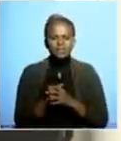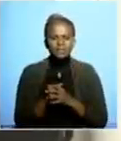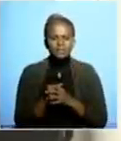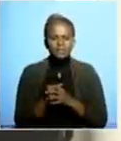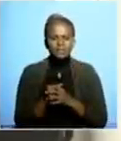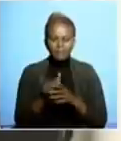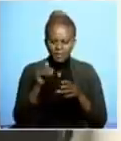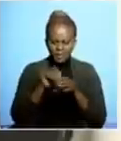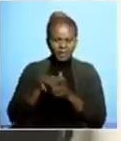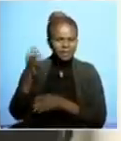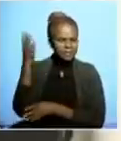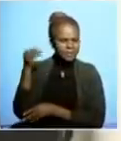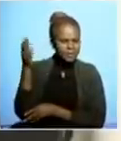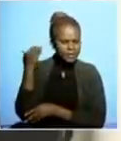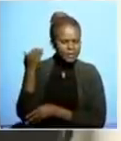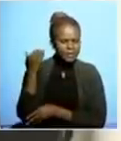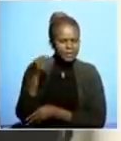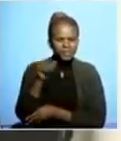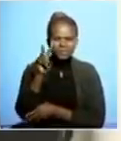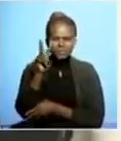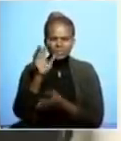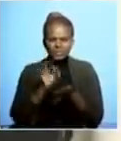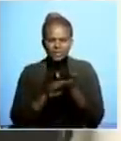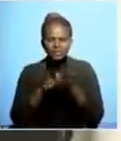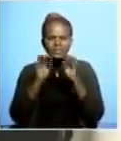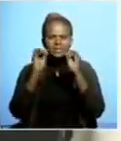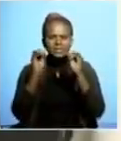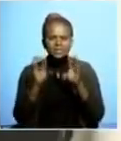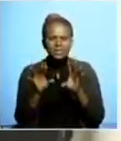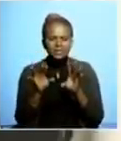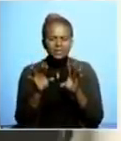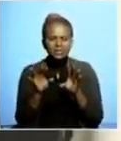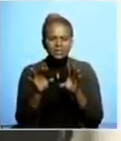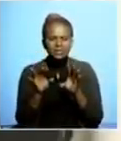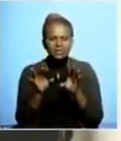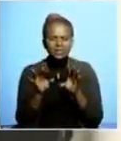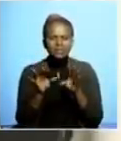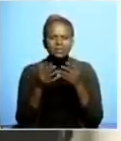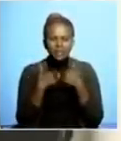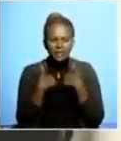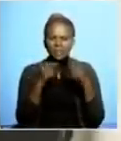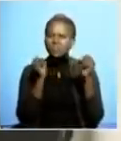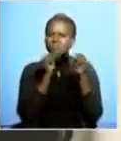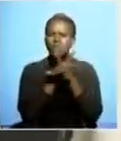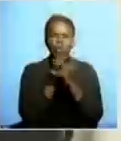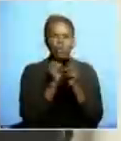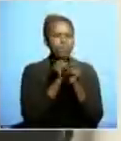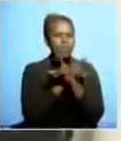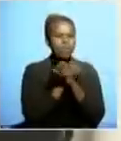In the past, if 2,000 teachers were employed, there was a lot of noise being made.